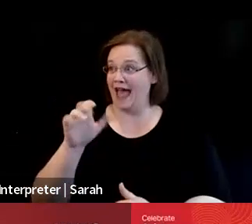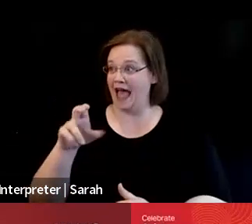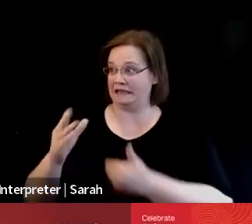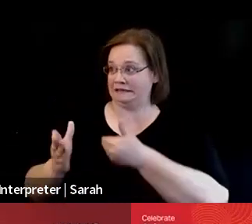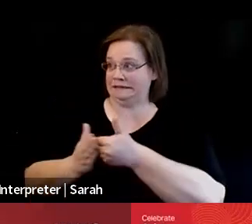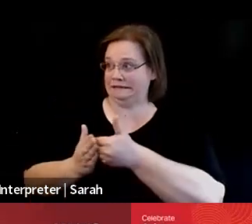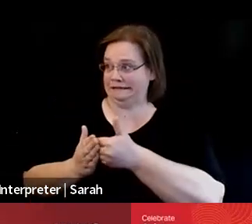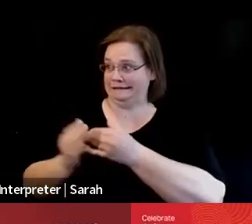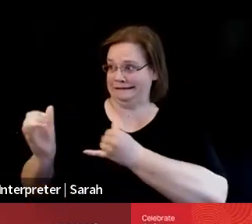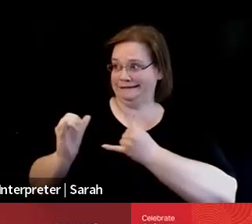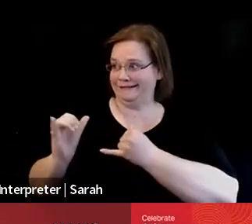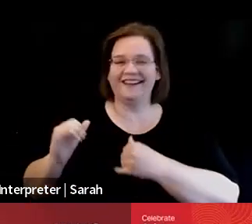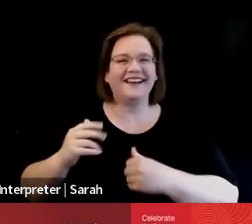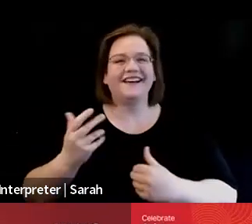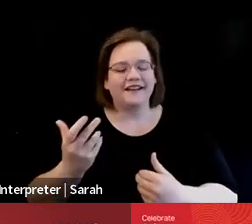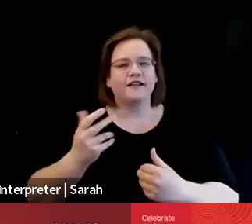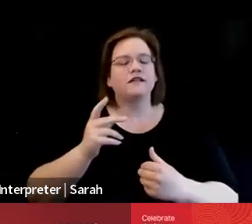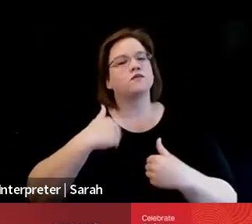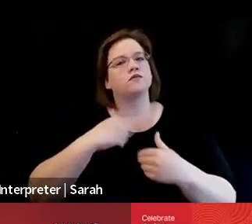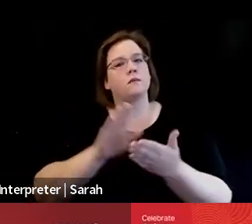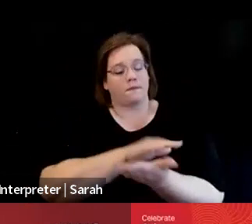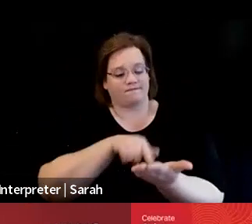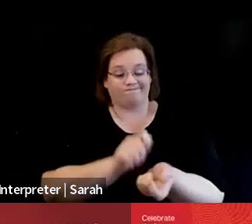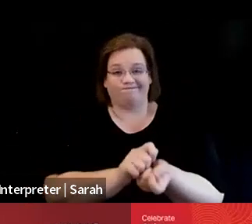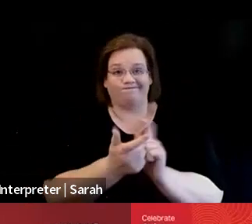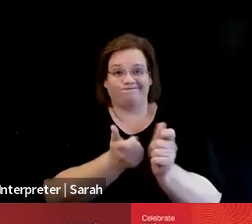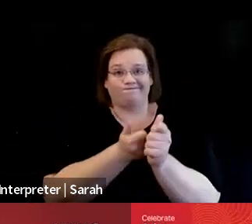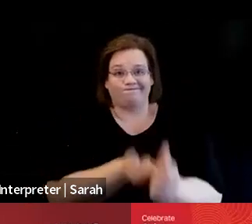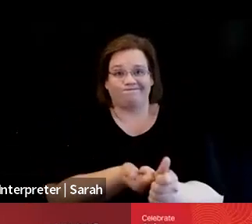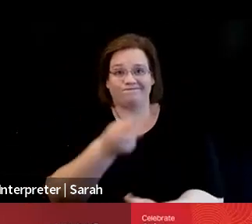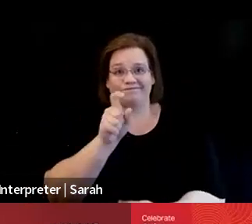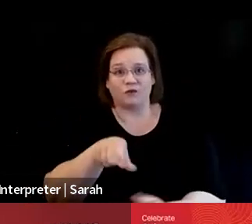And so you still have to translate what's on the page. And so